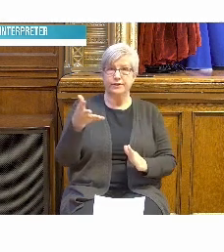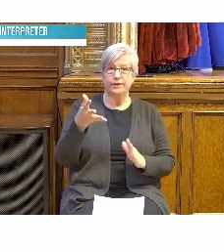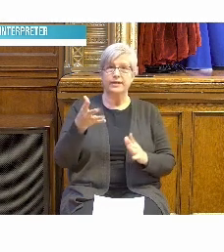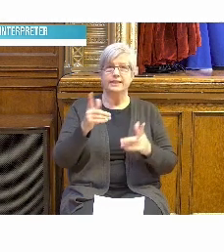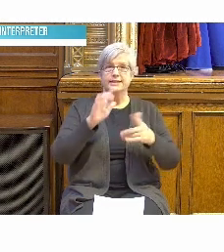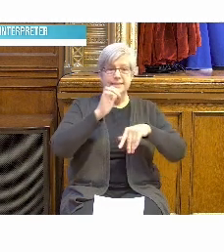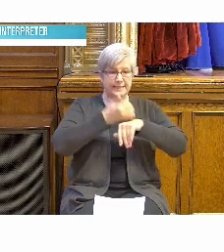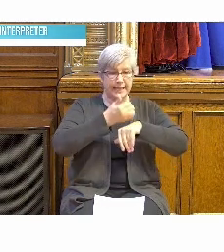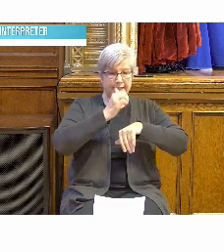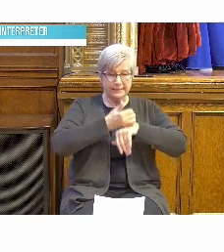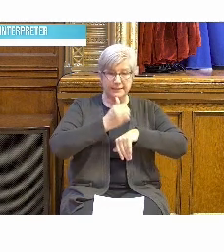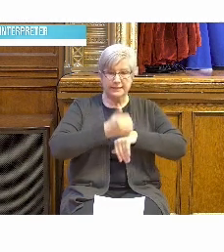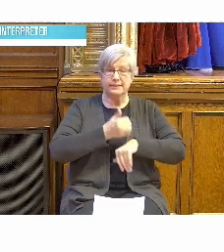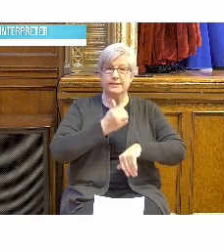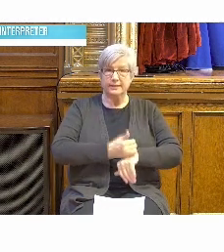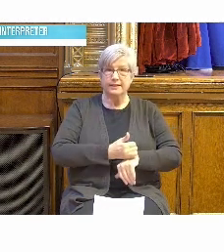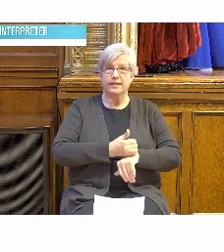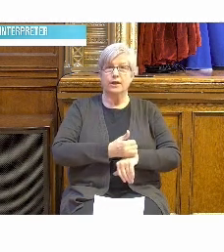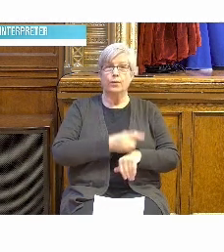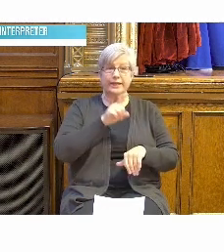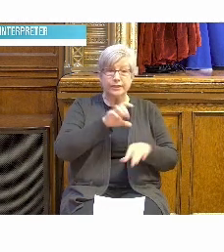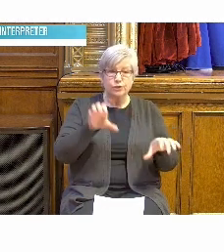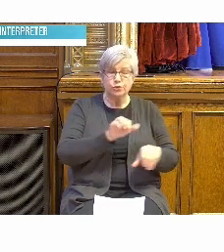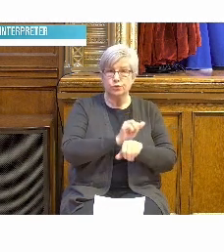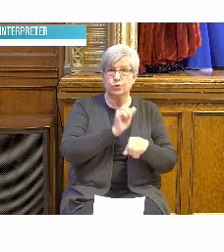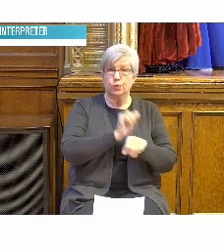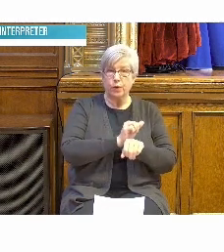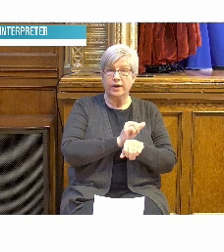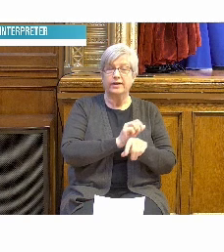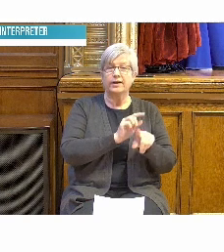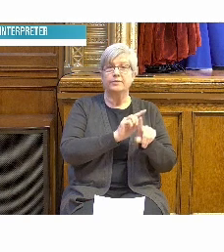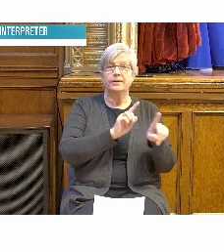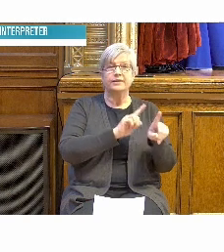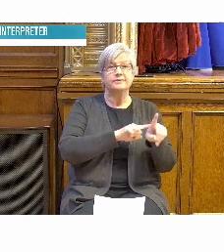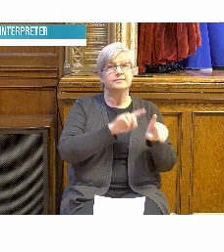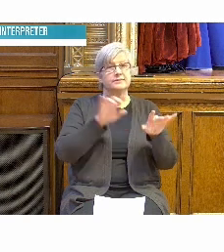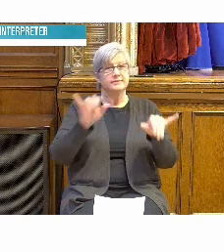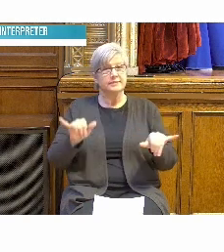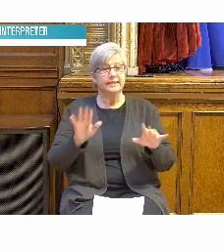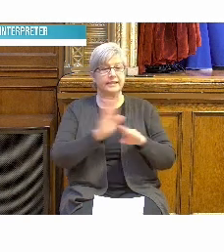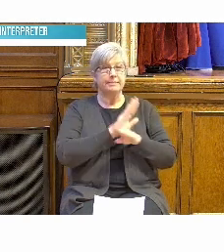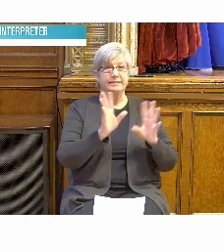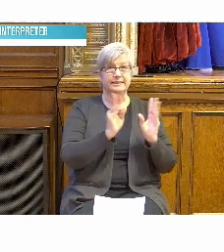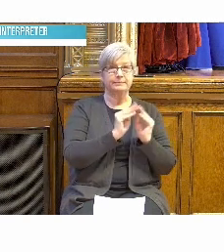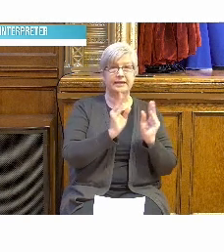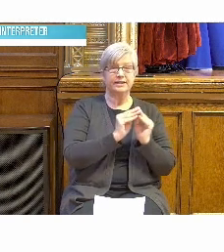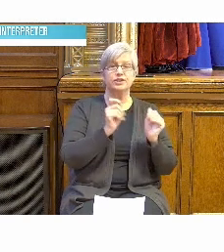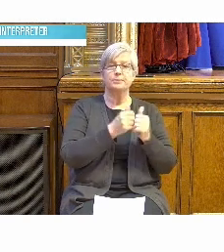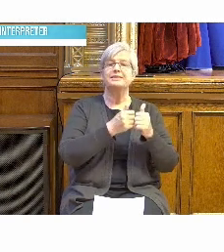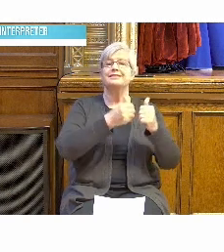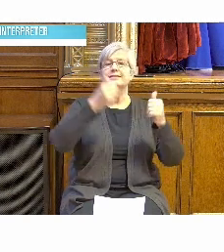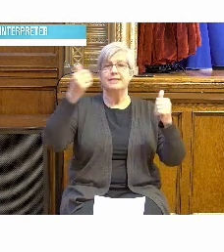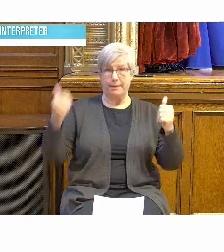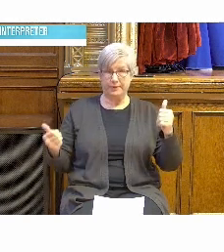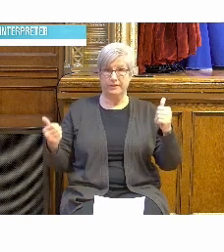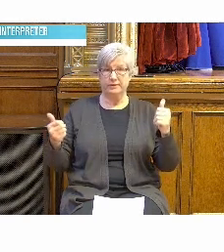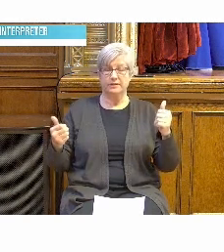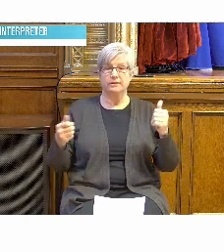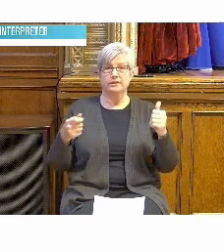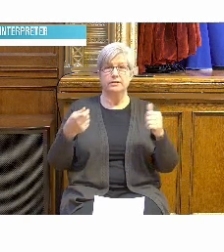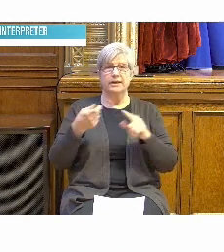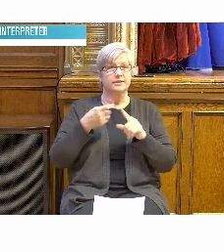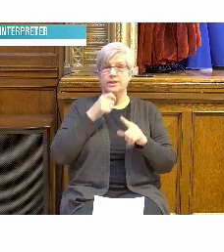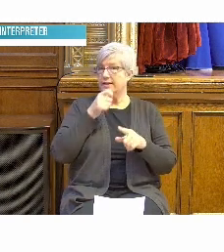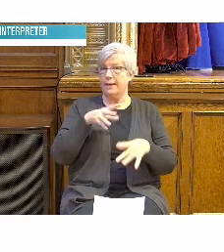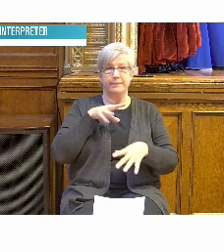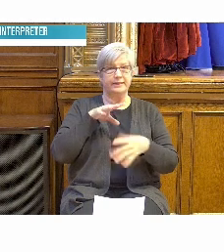with the understanding that we do have to get this work done. But to me, the business meetings ought to be separate and should not